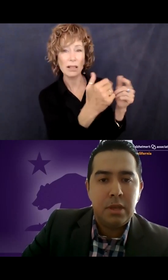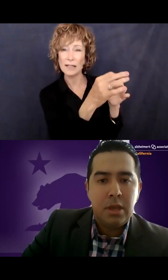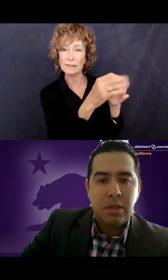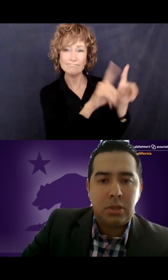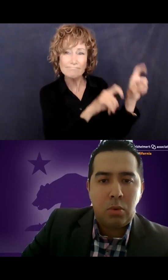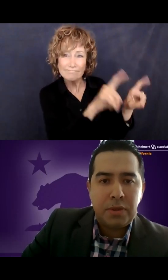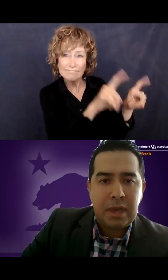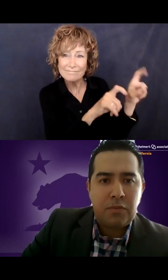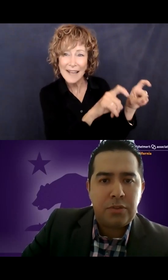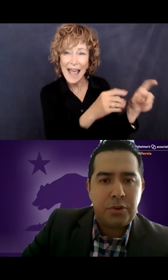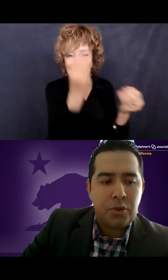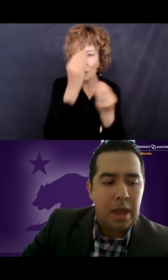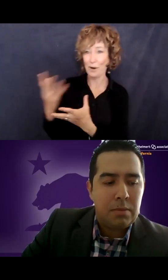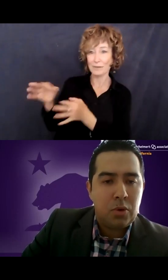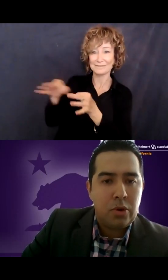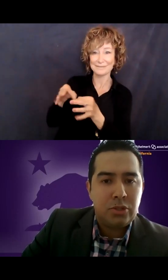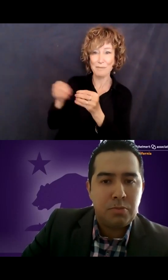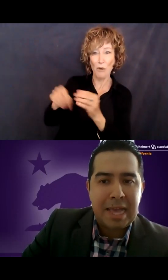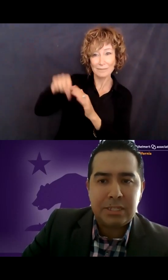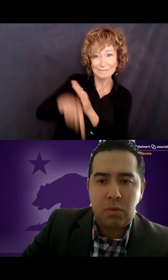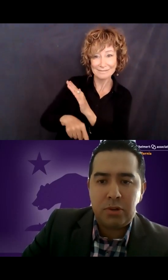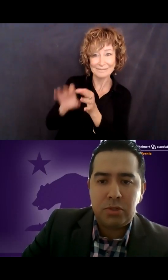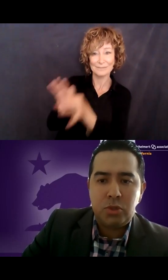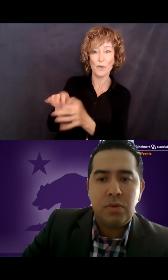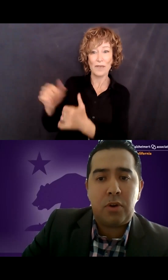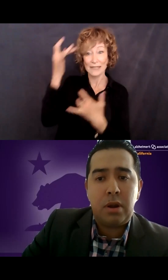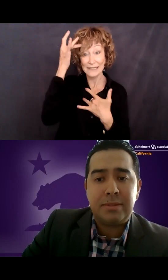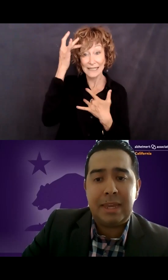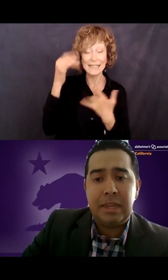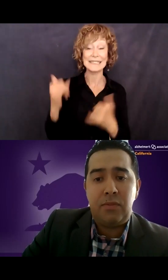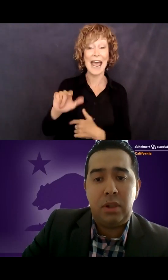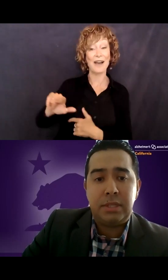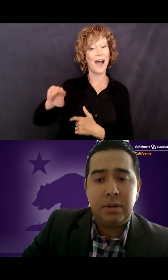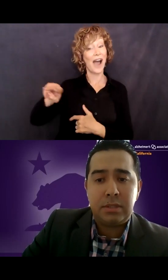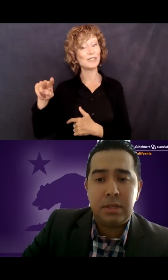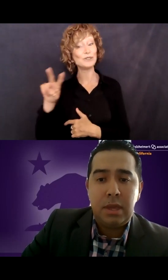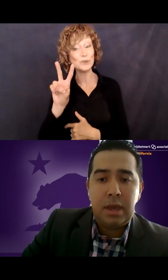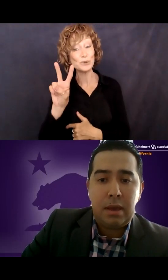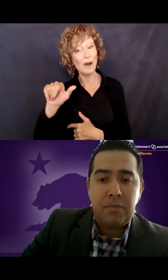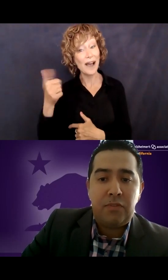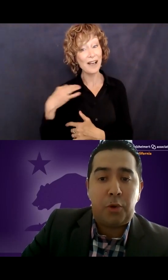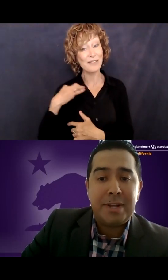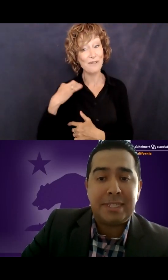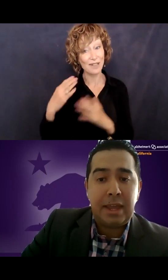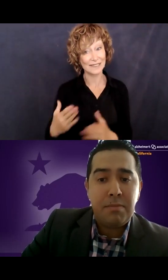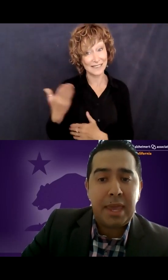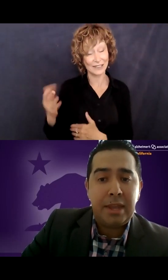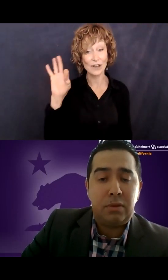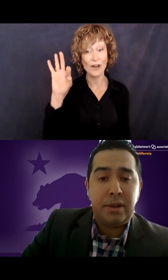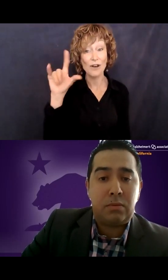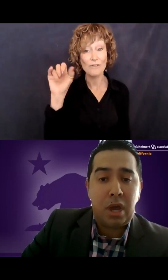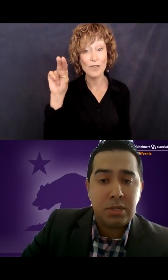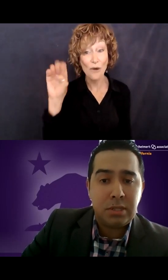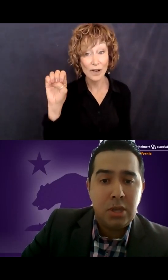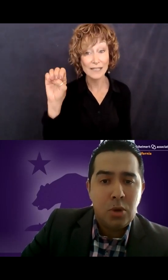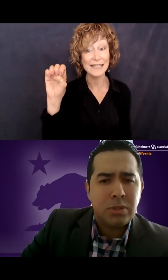answered. So without further ado, I am going to pass it over to two of our outstanding volunteers, Florence Lam and